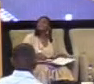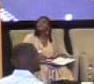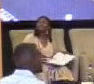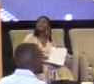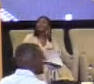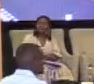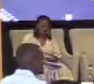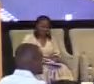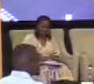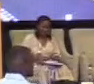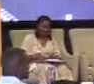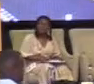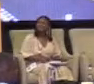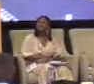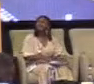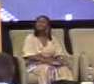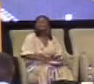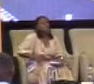story.